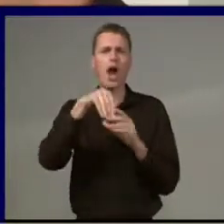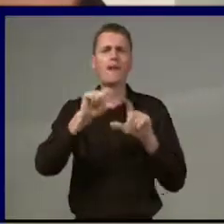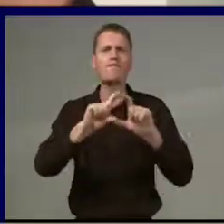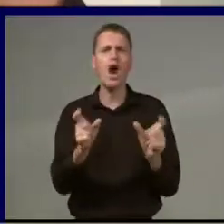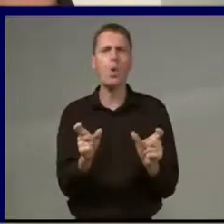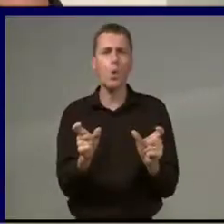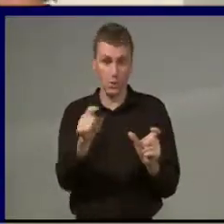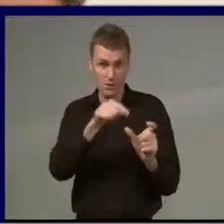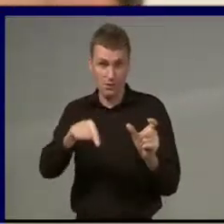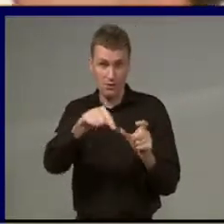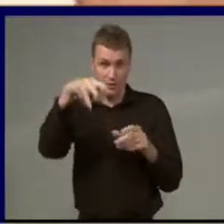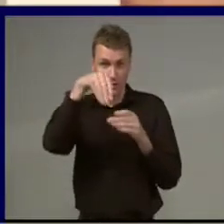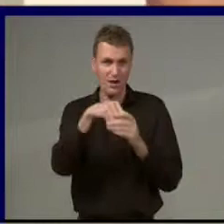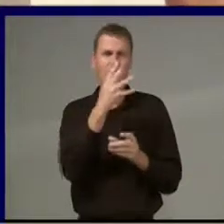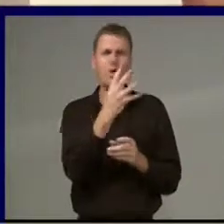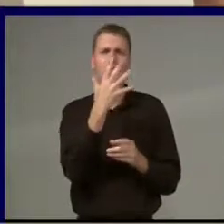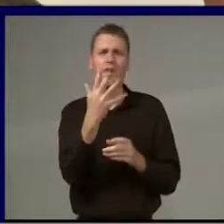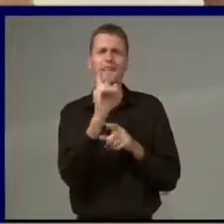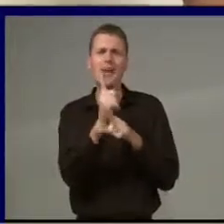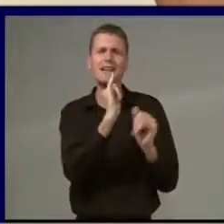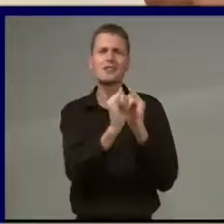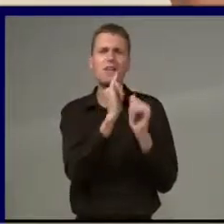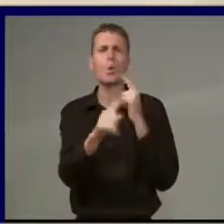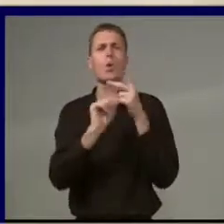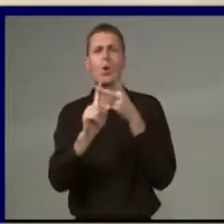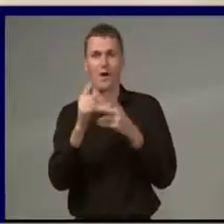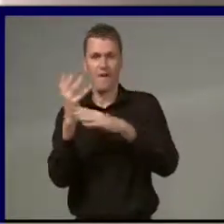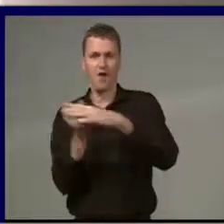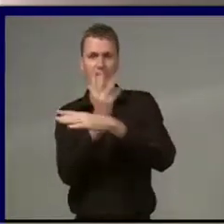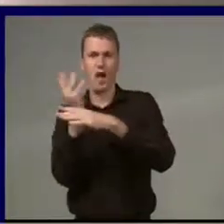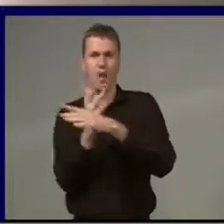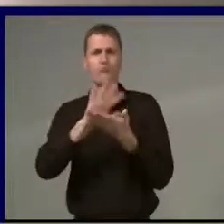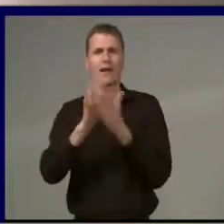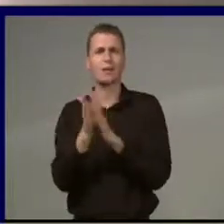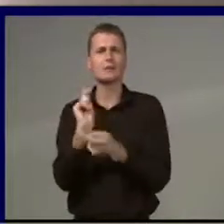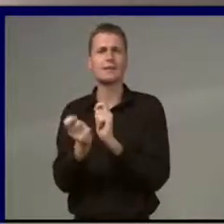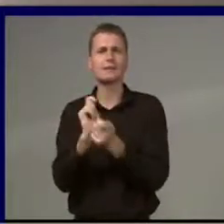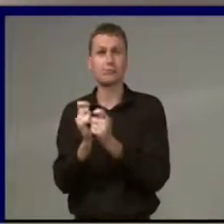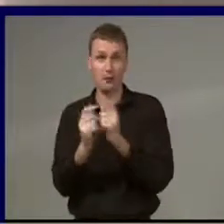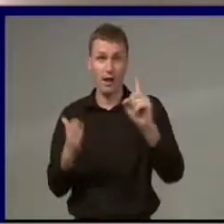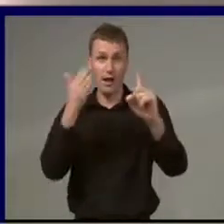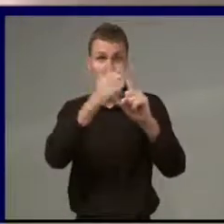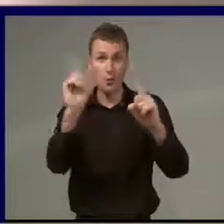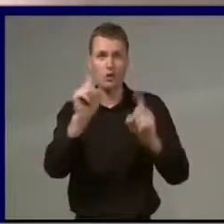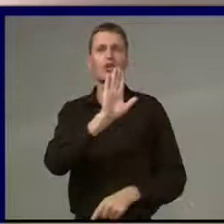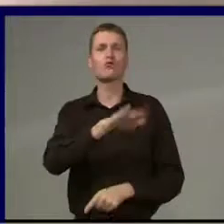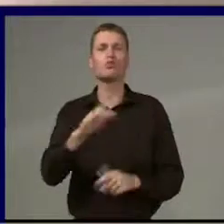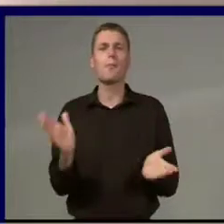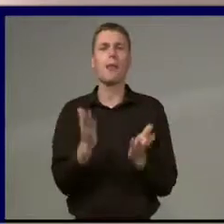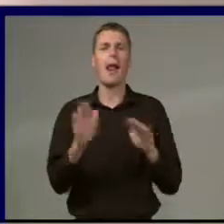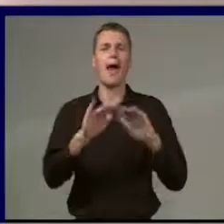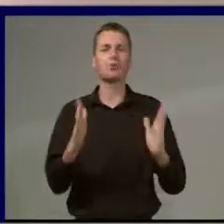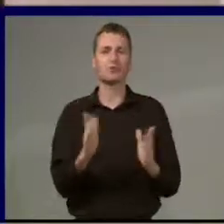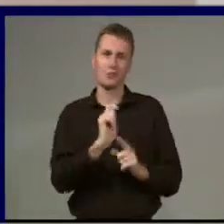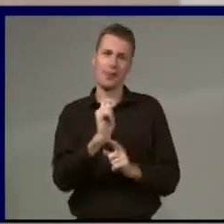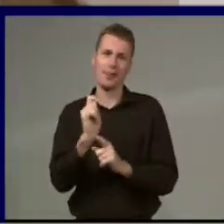a 45-minute interview and a 5-hour practical test. The aim, to build a children's playhouse. It